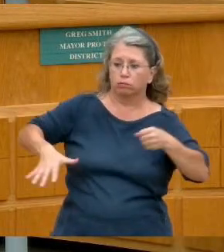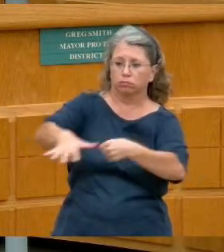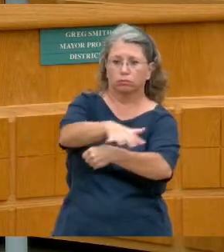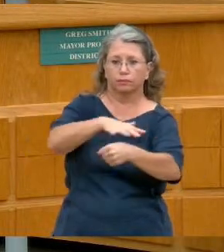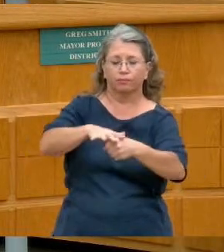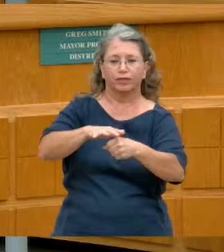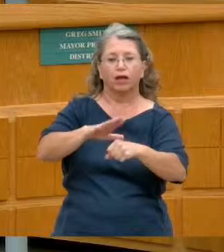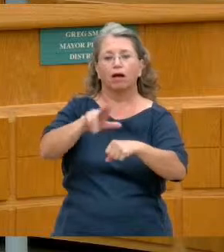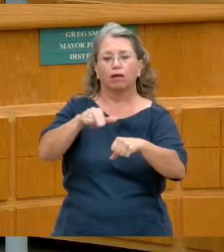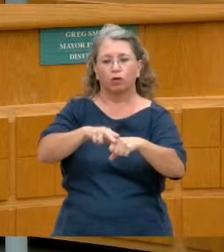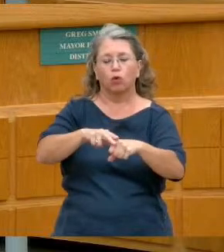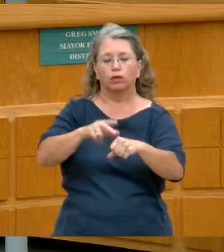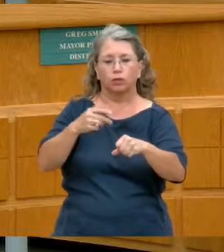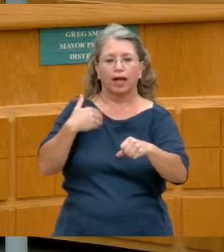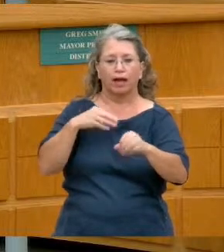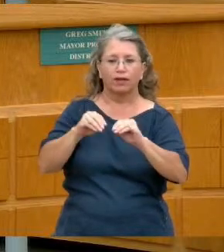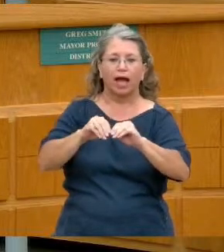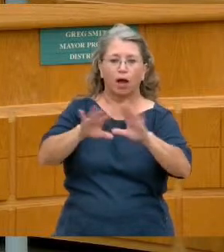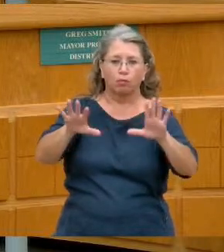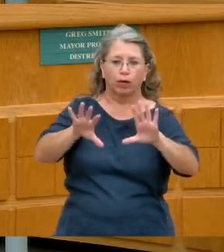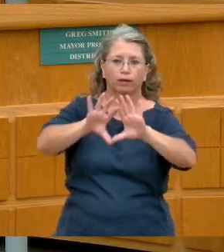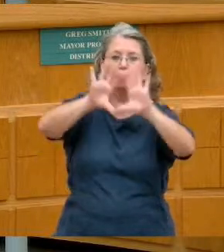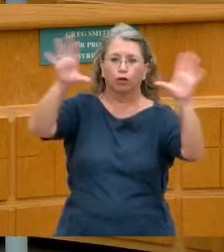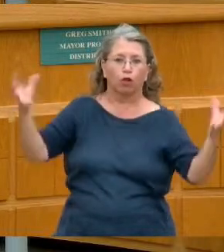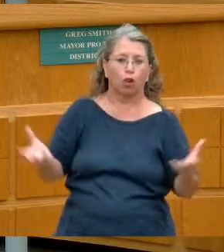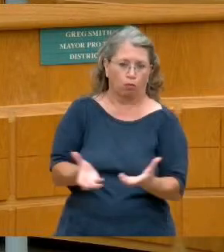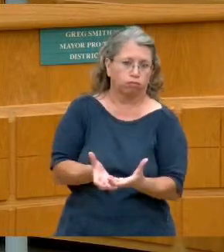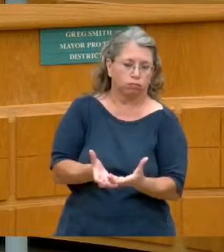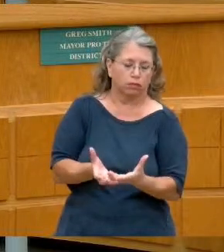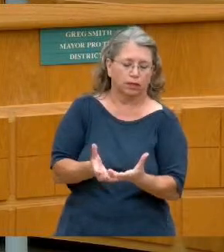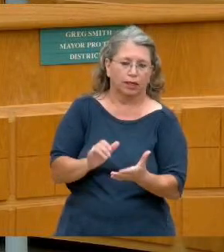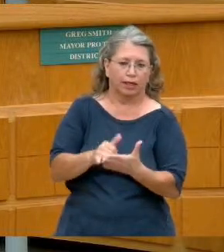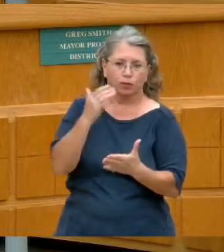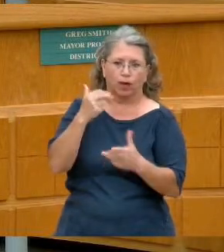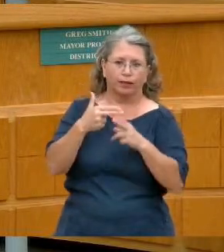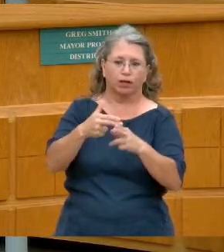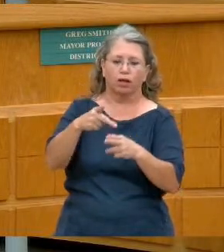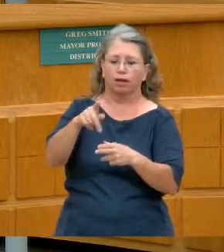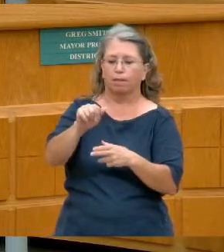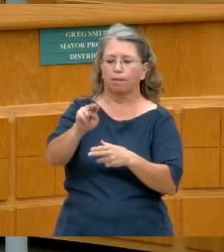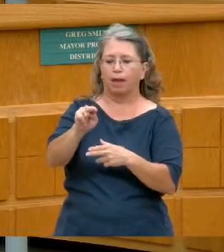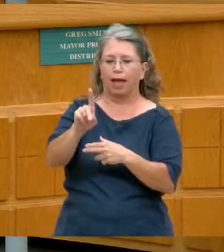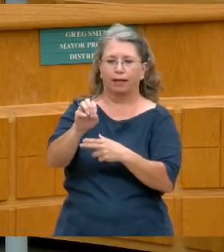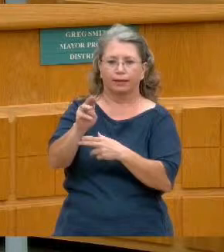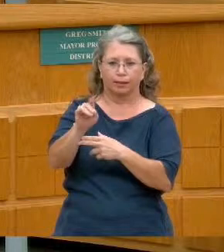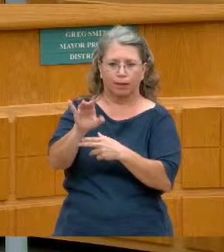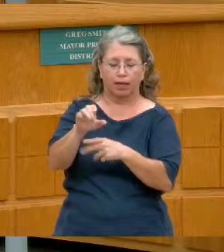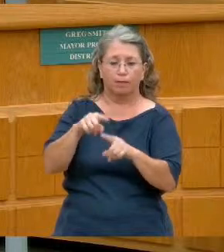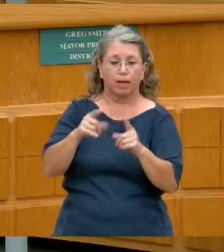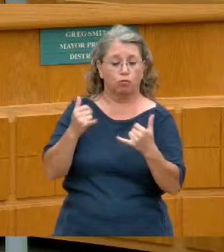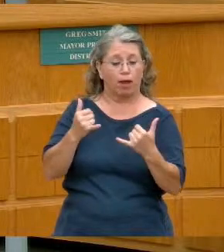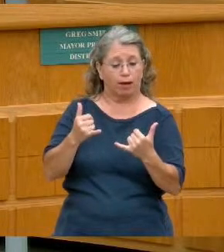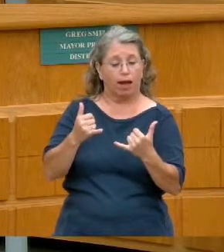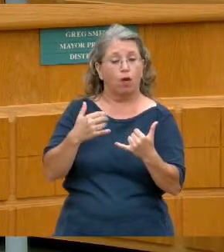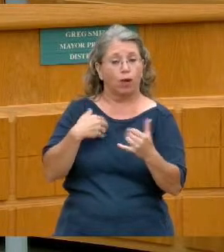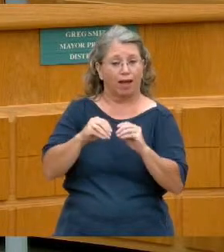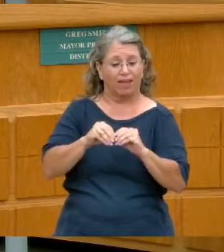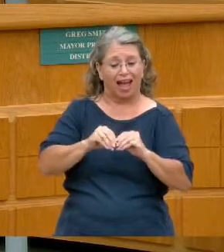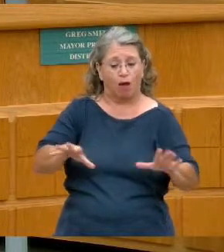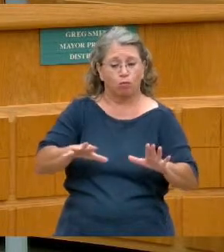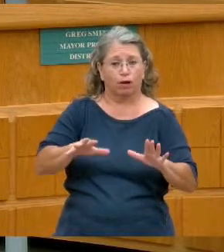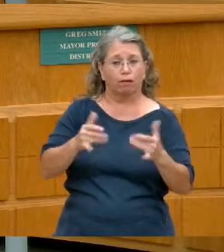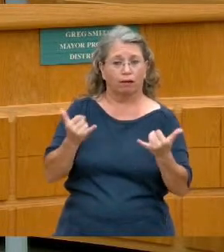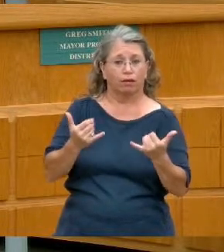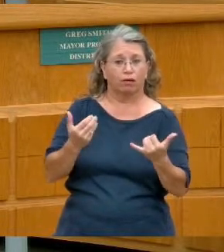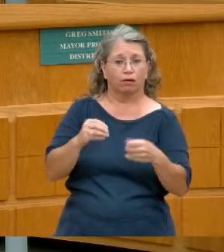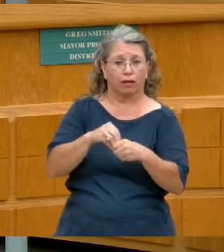COVID-19 around the whole globe. That's why we call it a pandemic. But right now, there's an outbreak of COVID-19 in the coastal bend as well